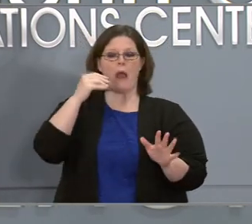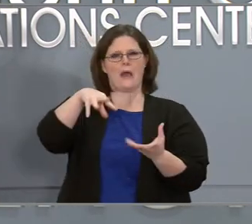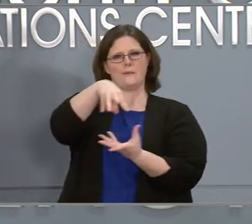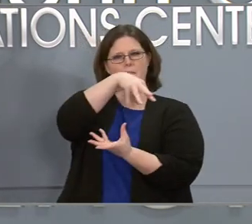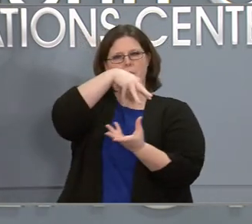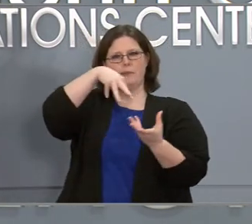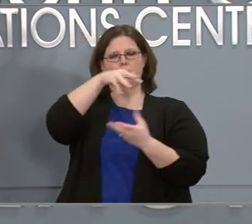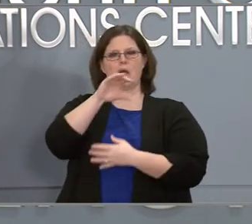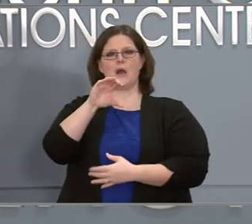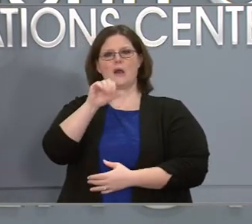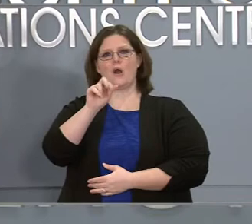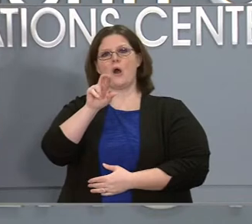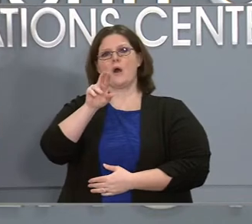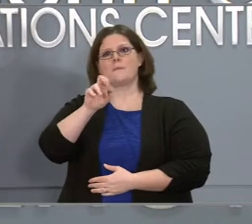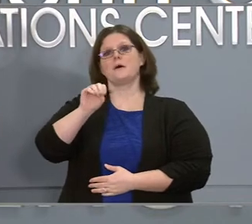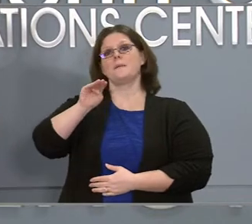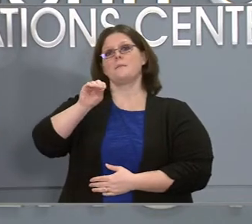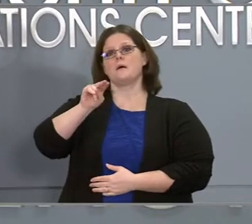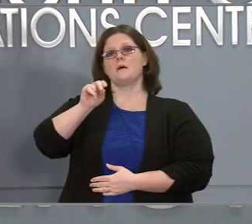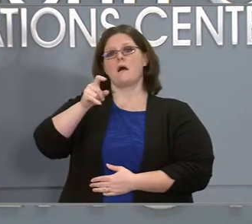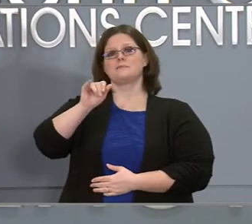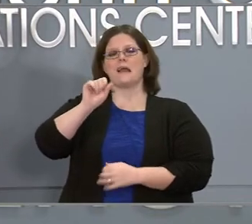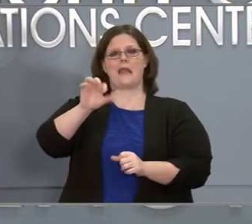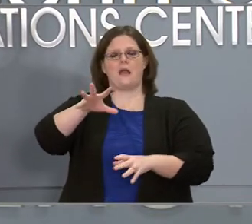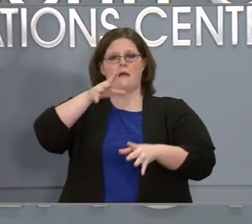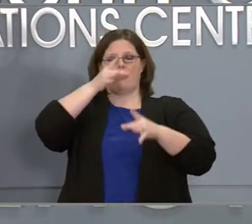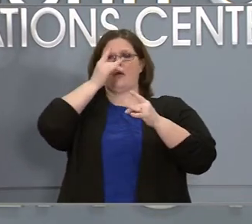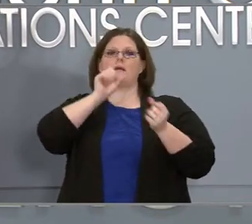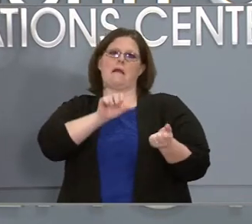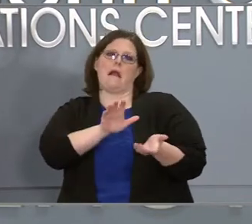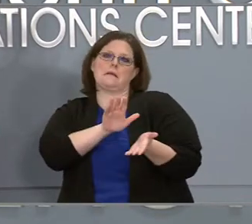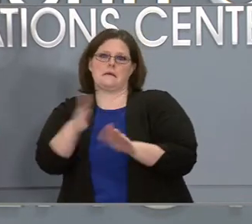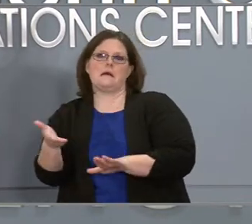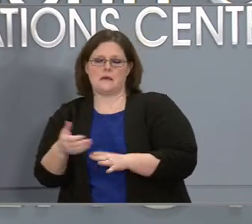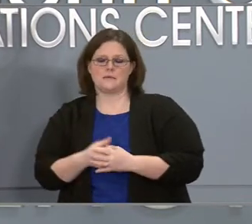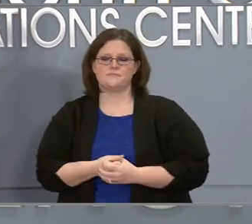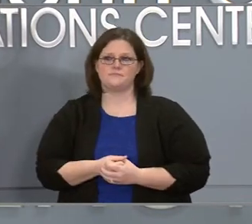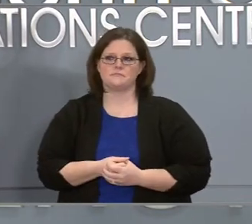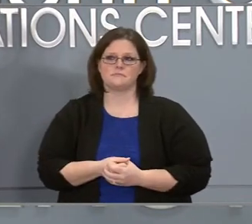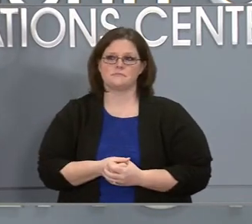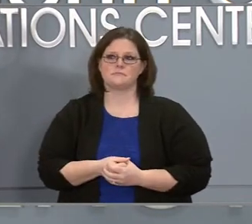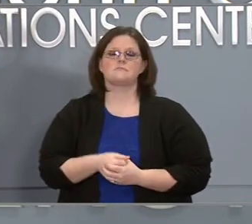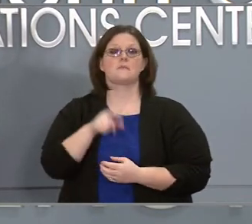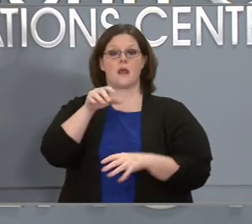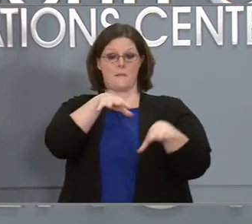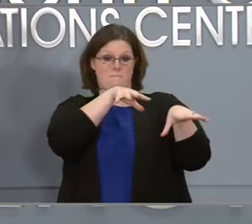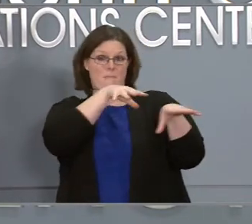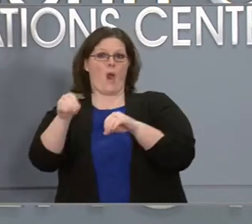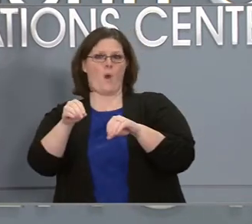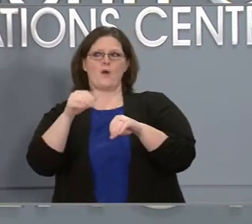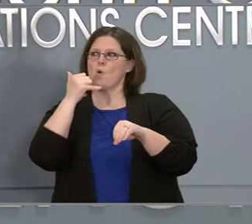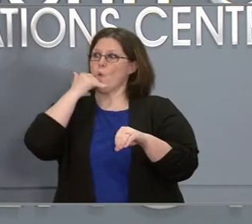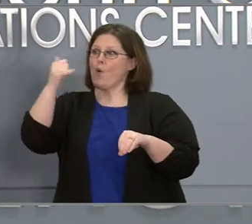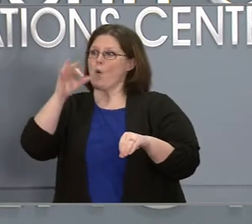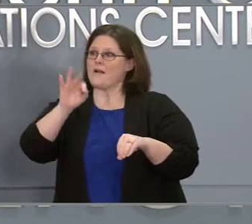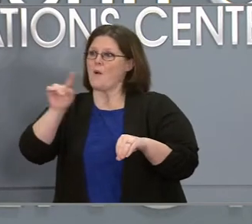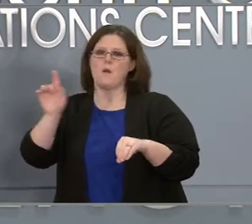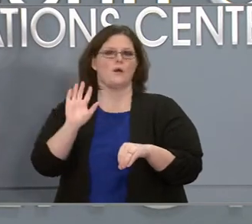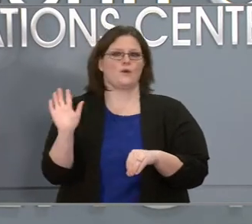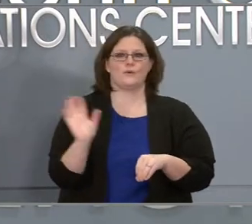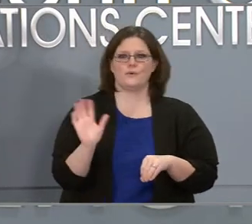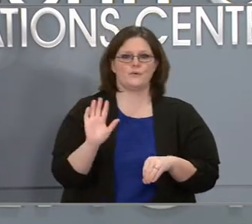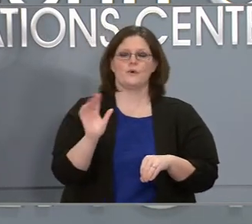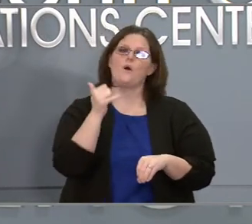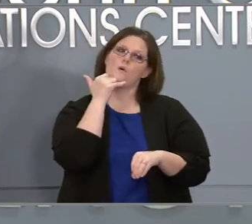deadly. And make sure you report your power outages, if you have one, directly to your power company and leave 911